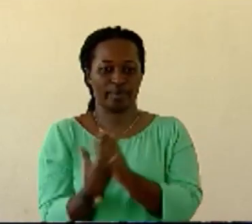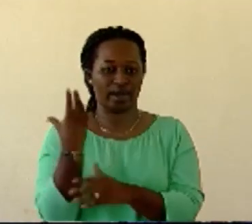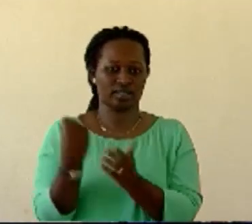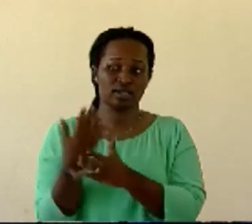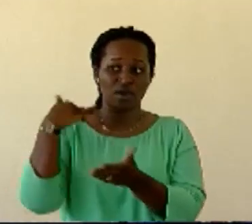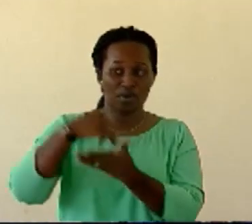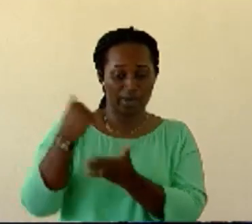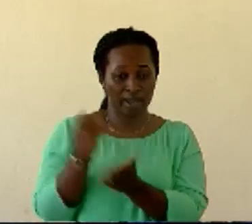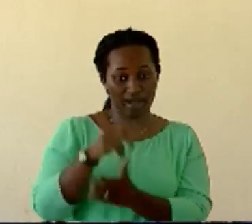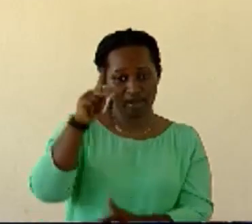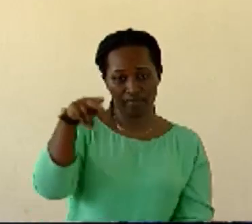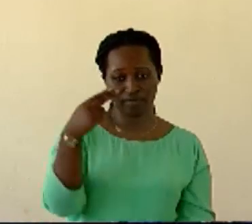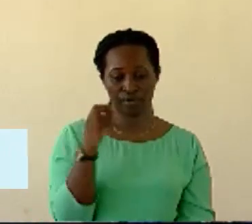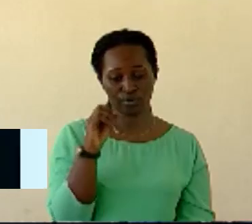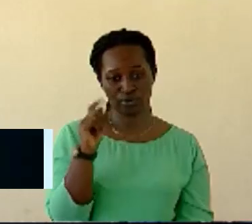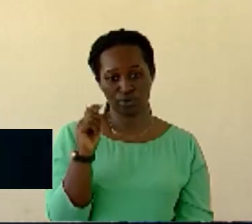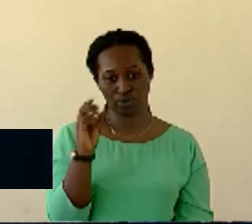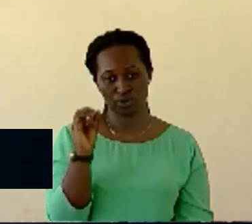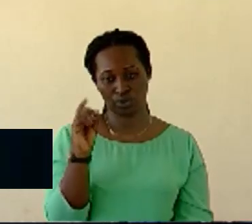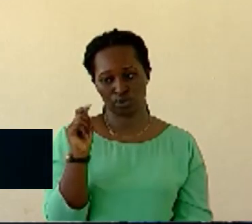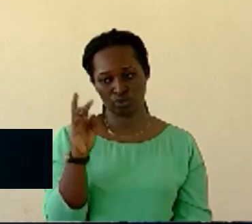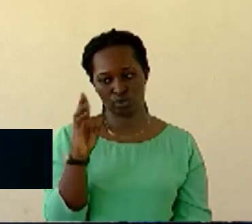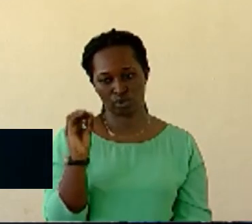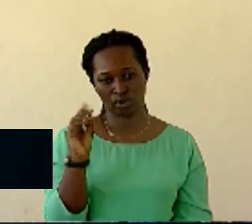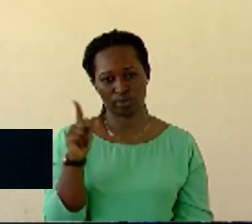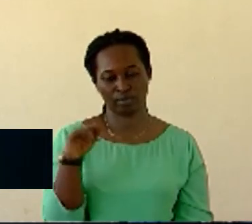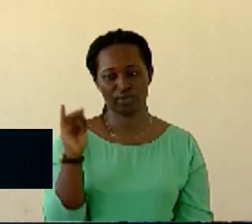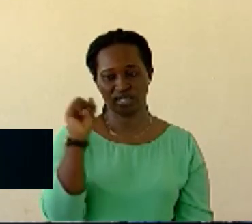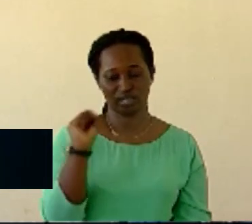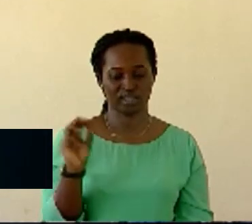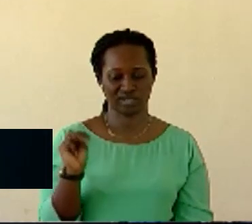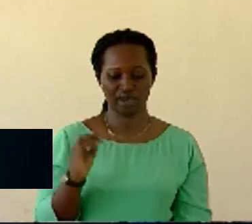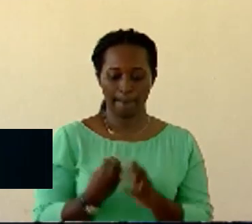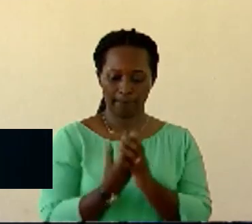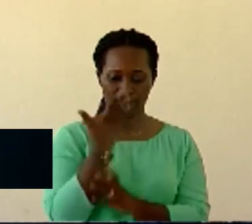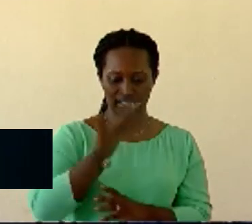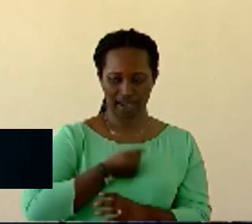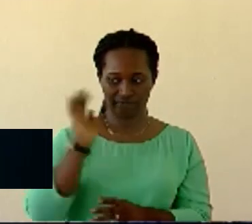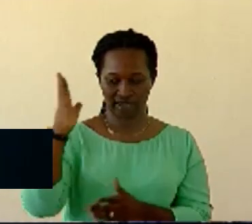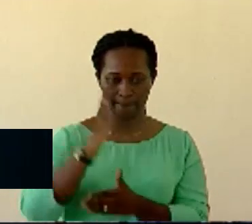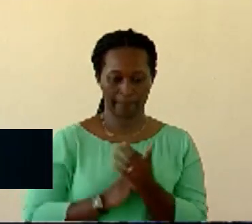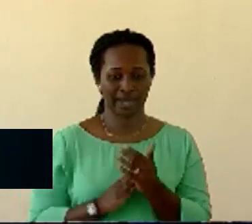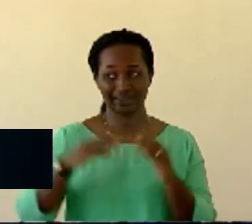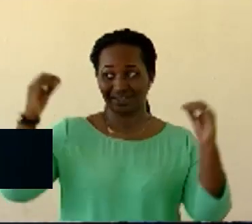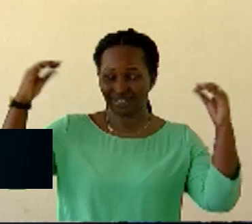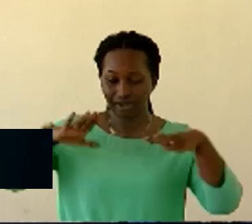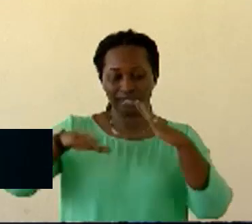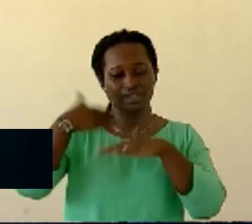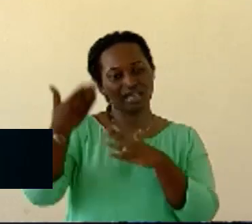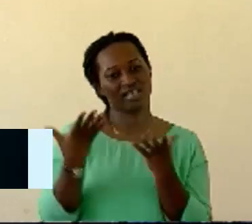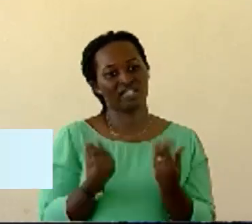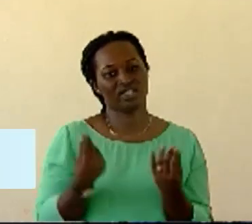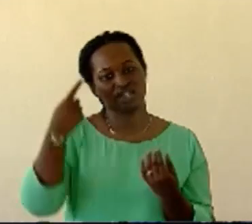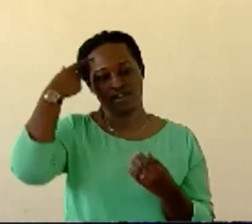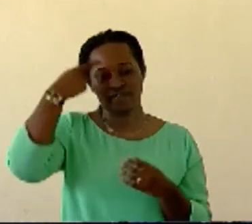plants are having their parts exposed, and in this case, it is easy for